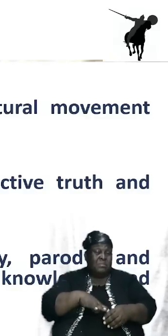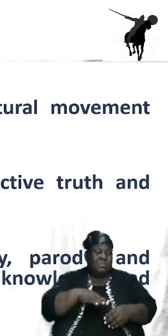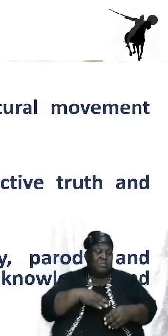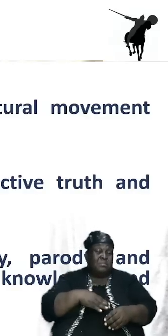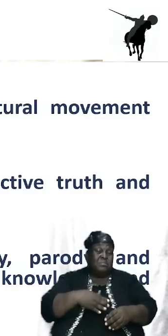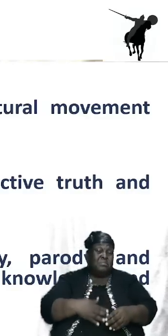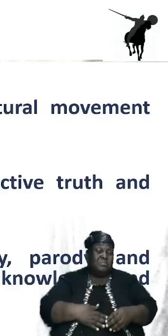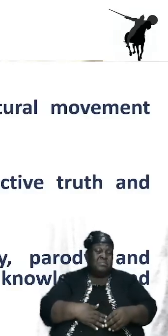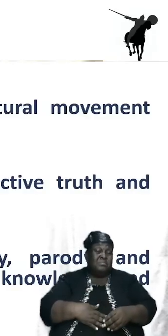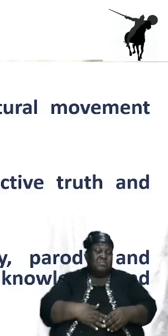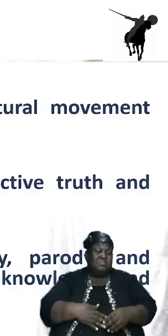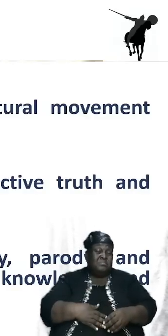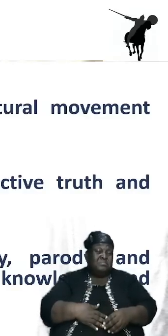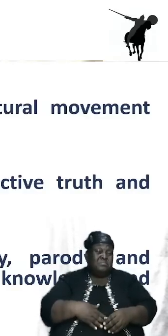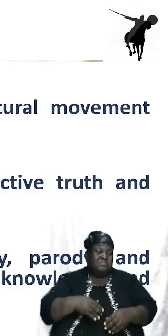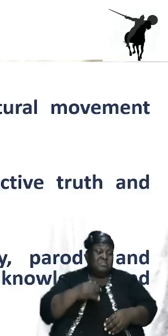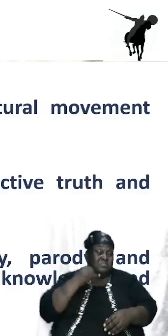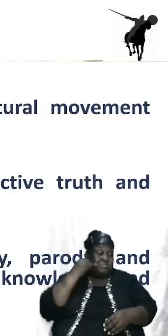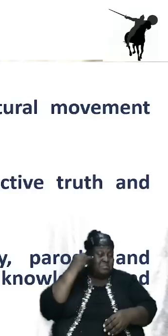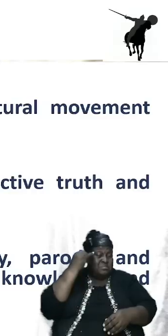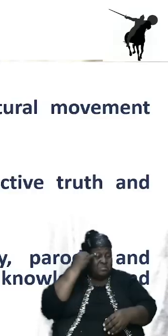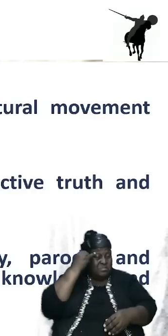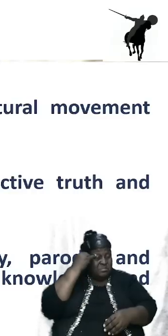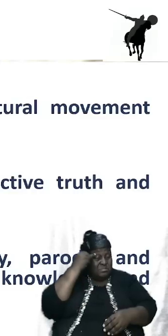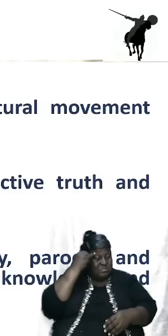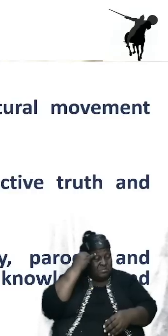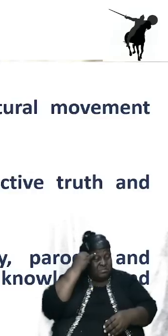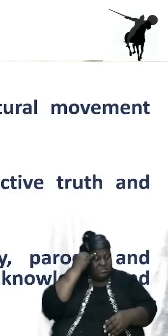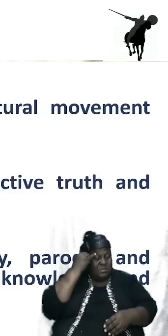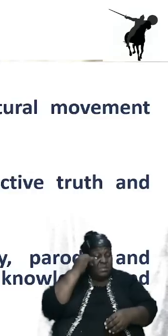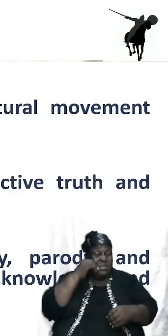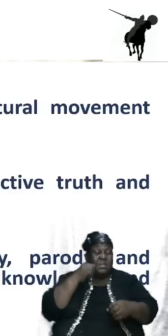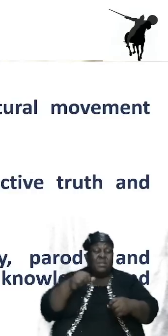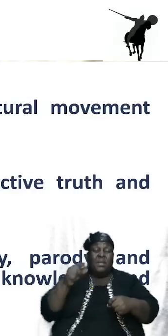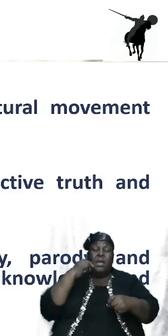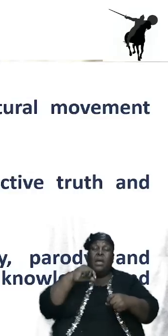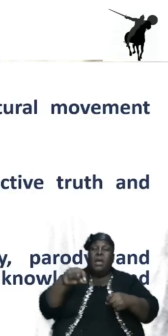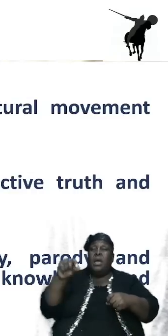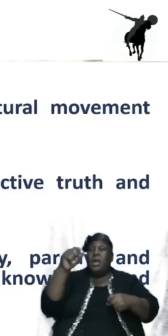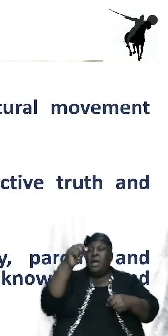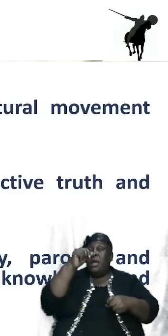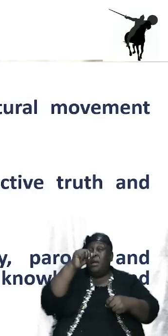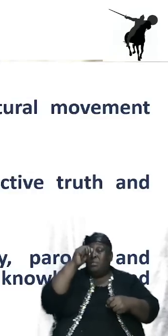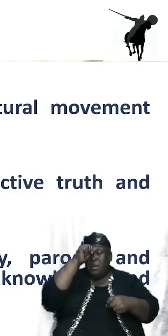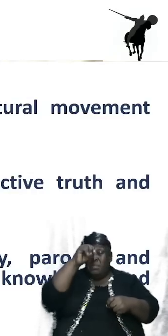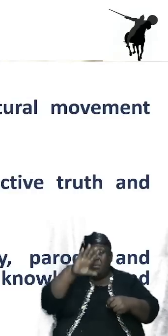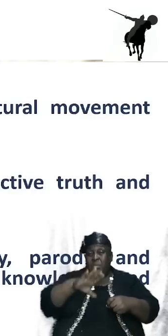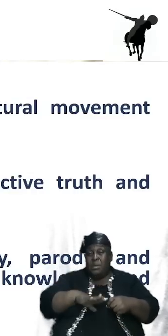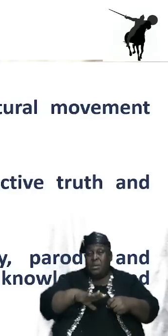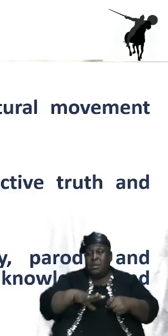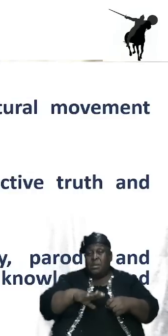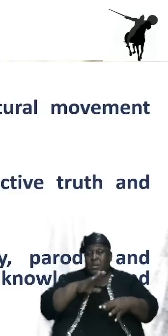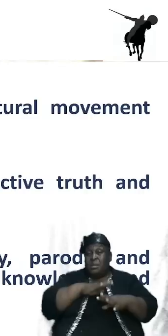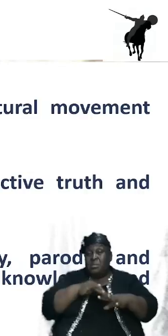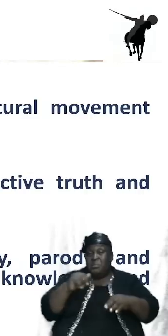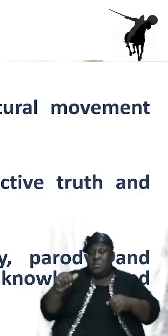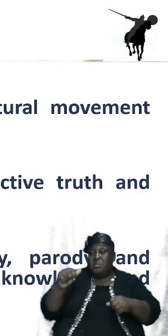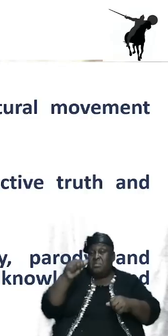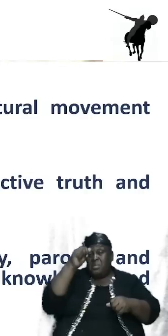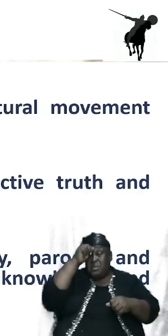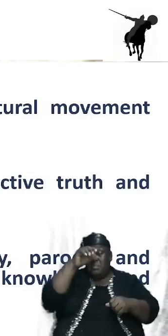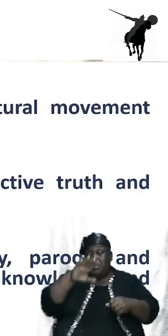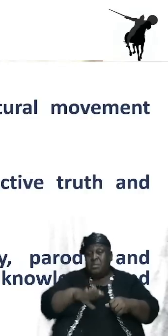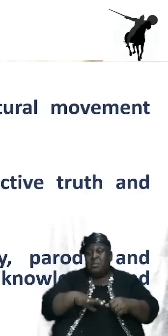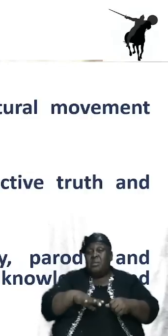I feel that I am not a male, and you call me a male, then I'm going to be offended. As a matter of